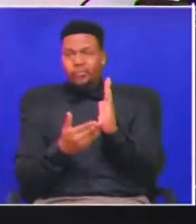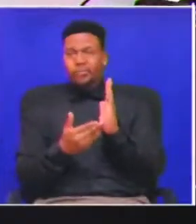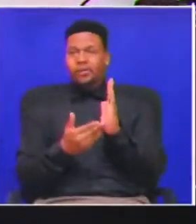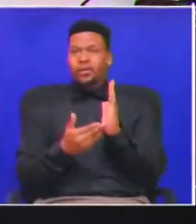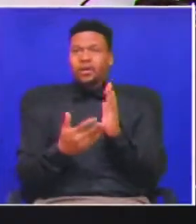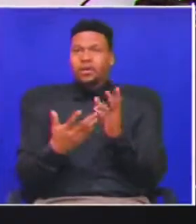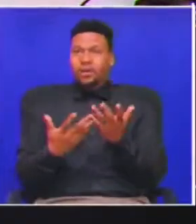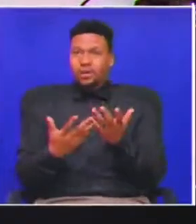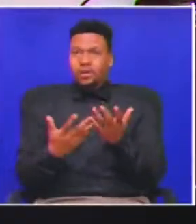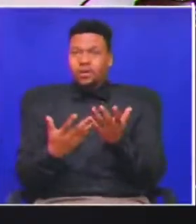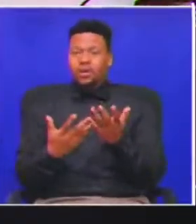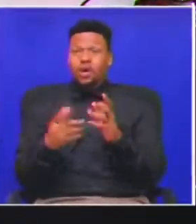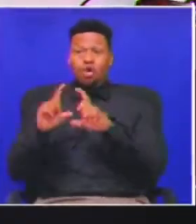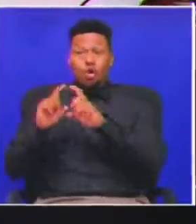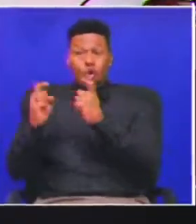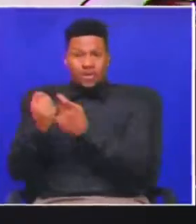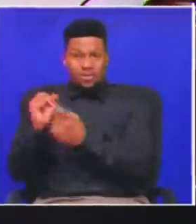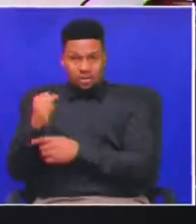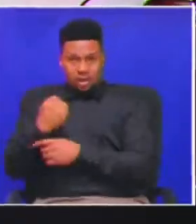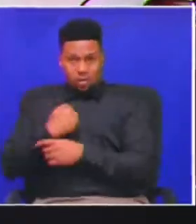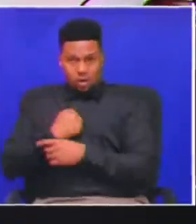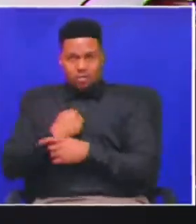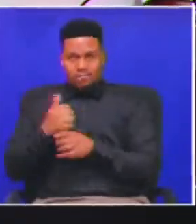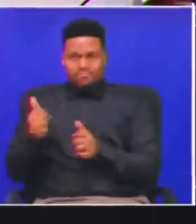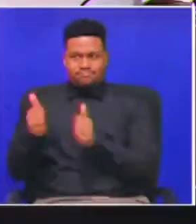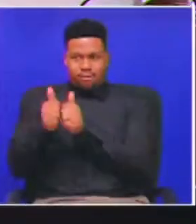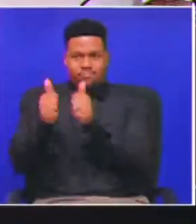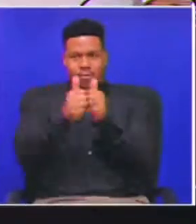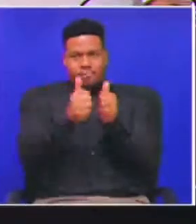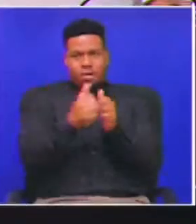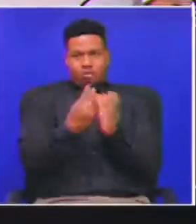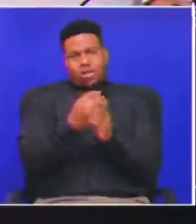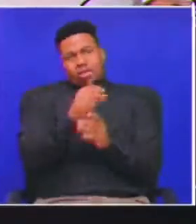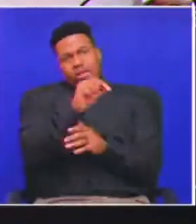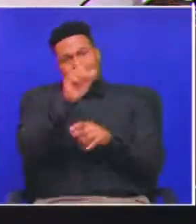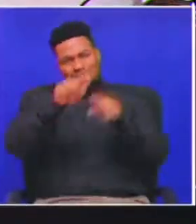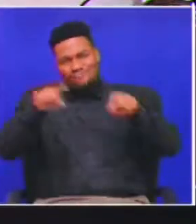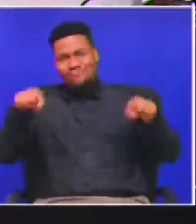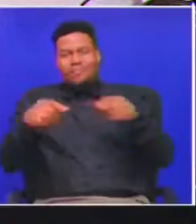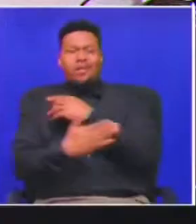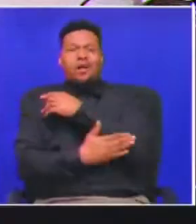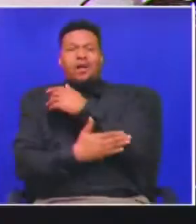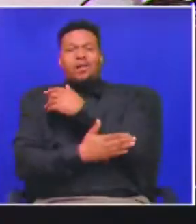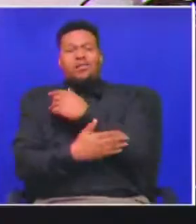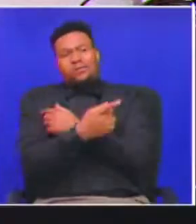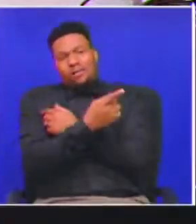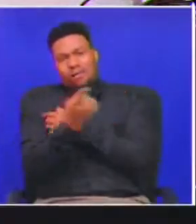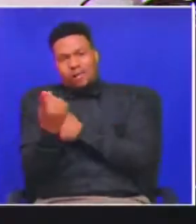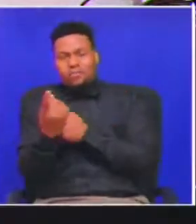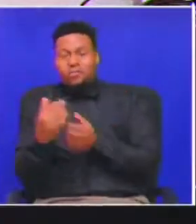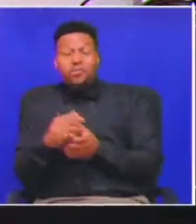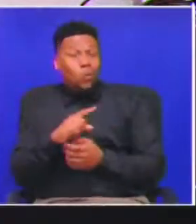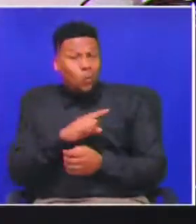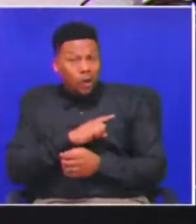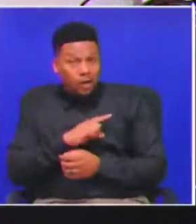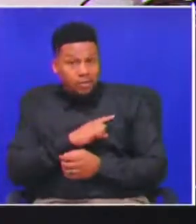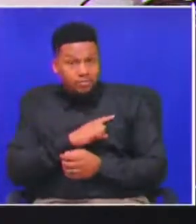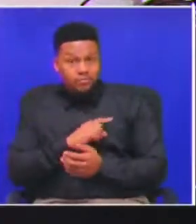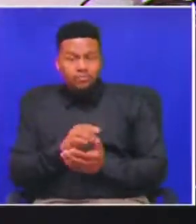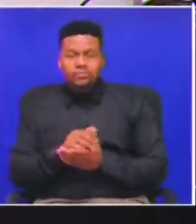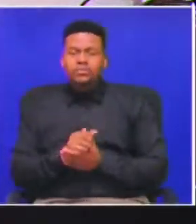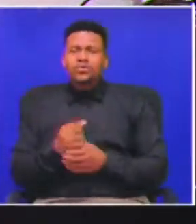commissions that we have with the various countries. So this is to ensure that the implication of